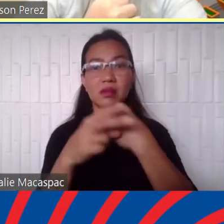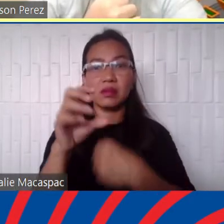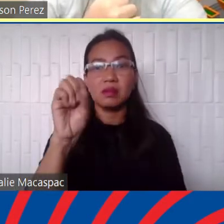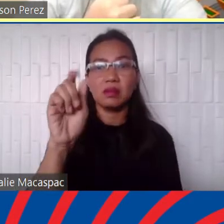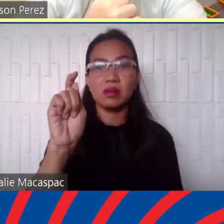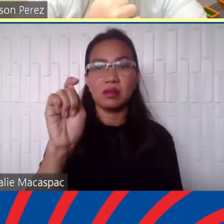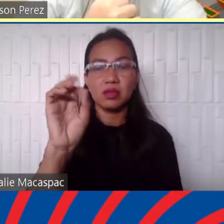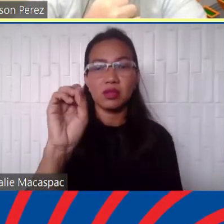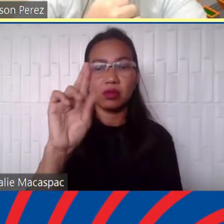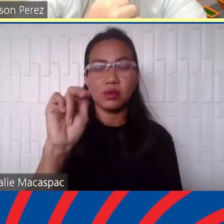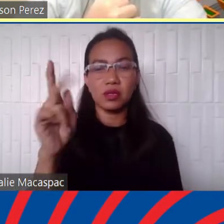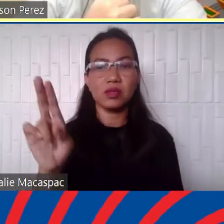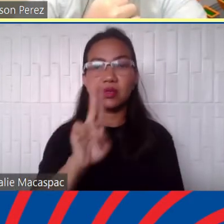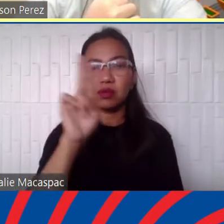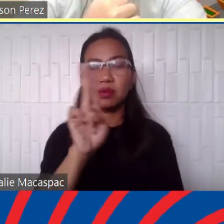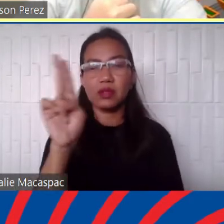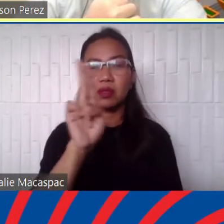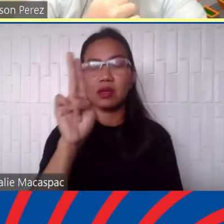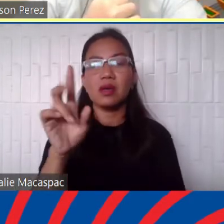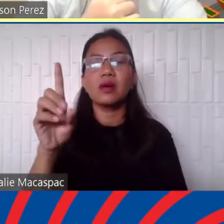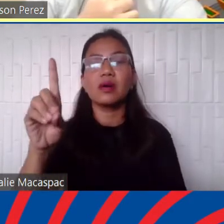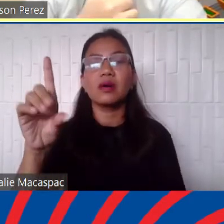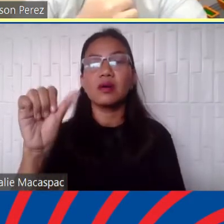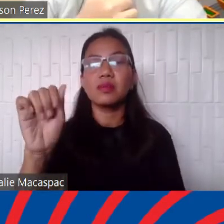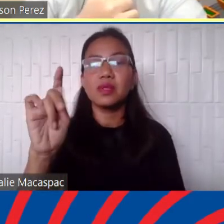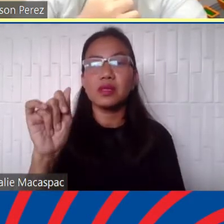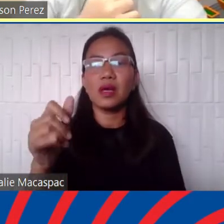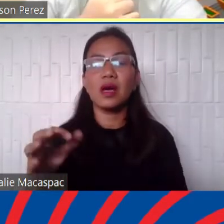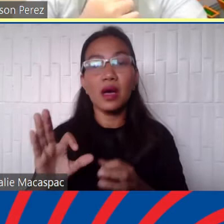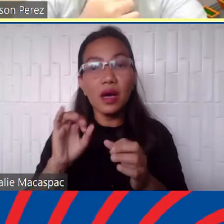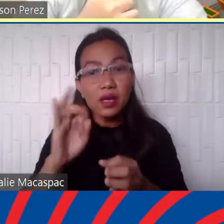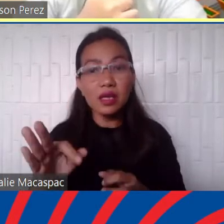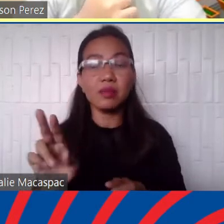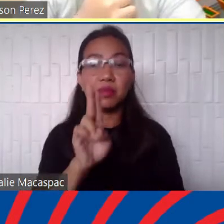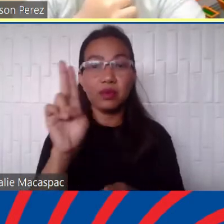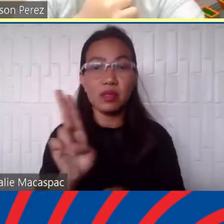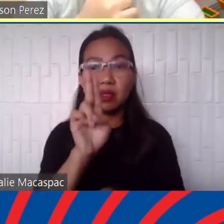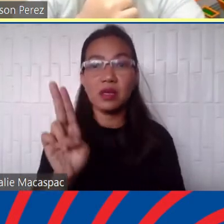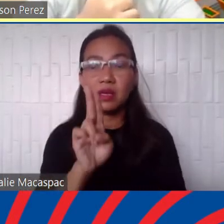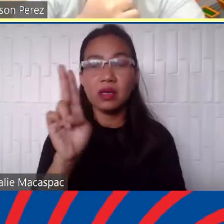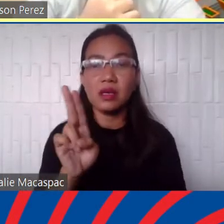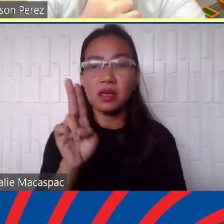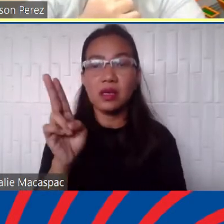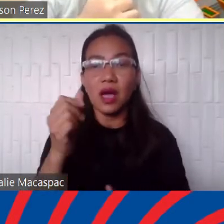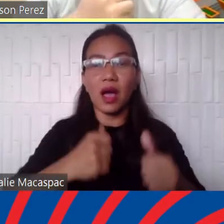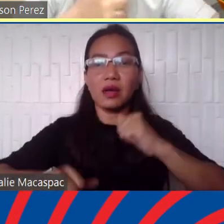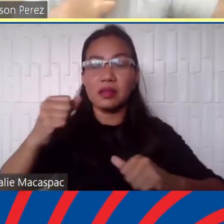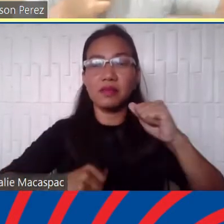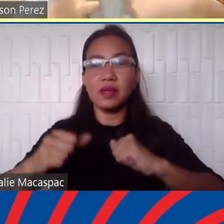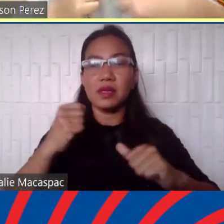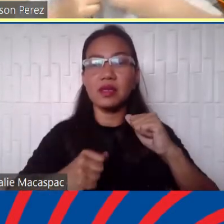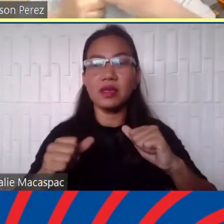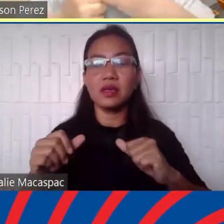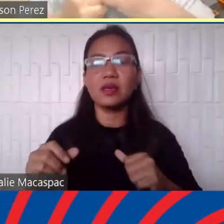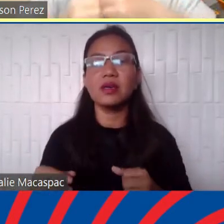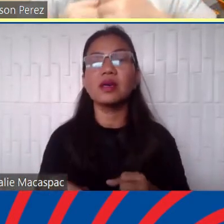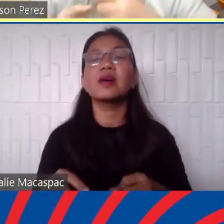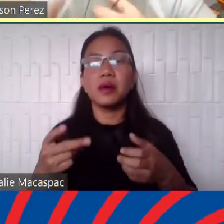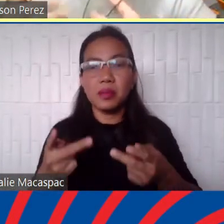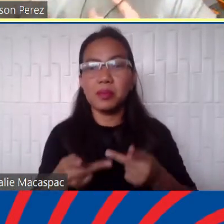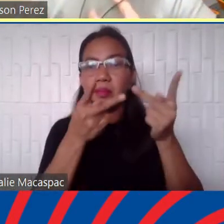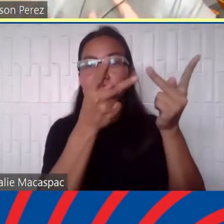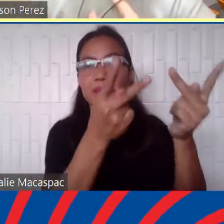amount of data. And then if you're still using it, if you're still actively using it, then you should provide